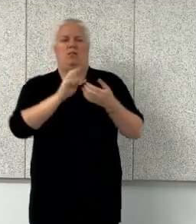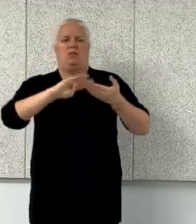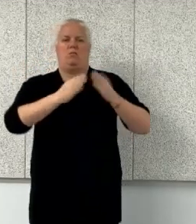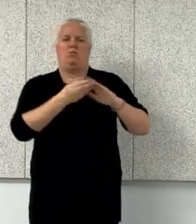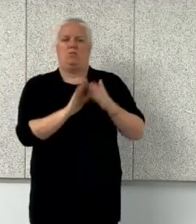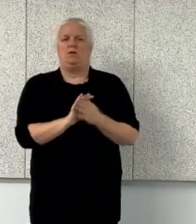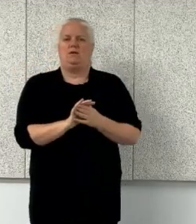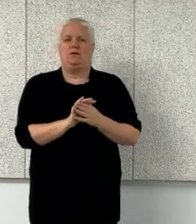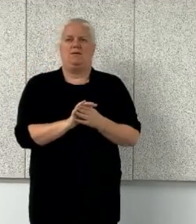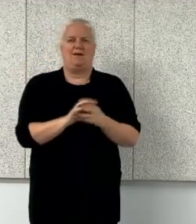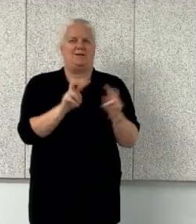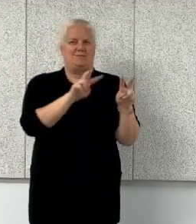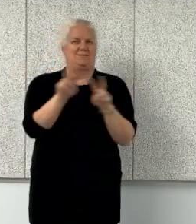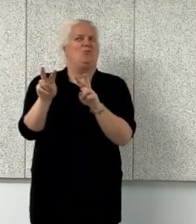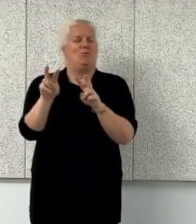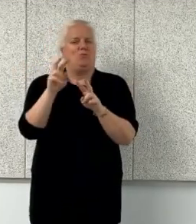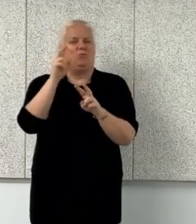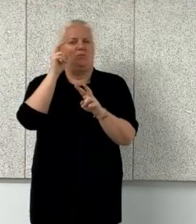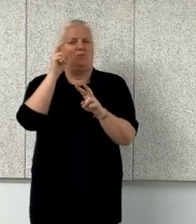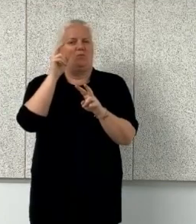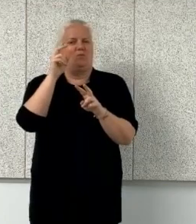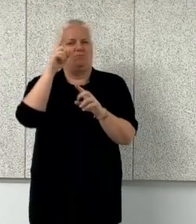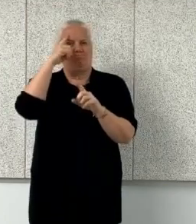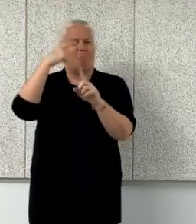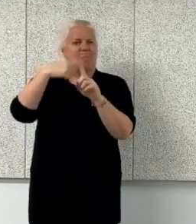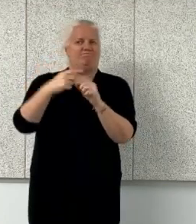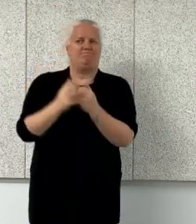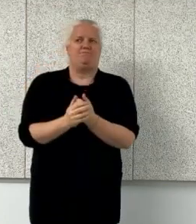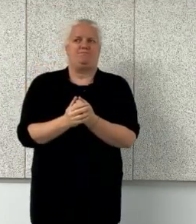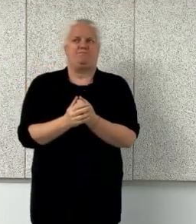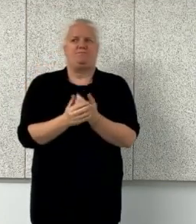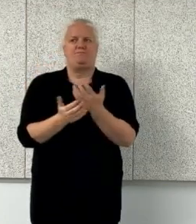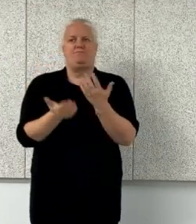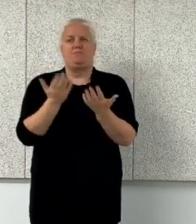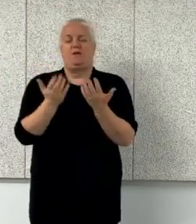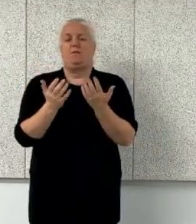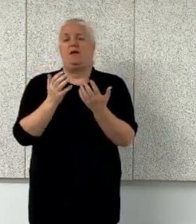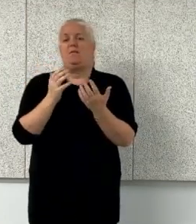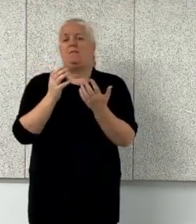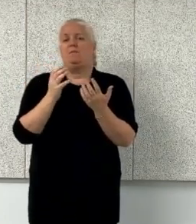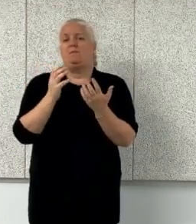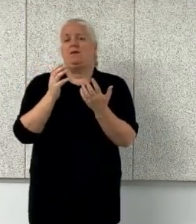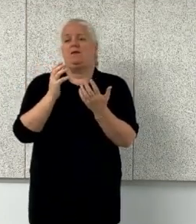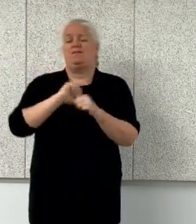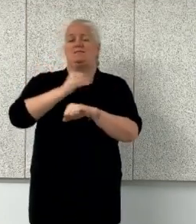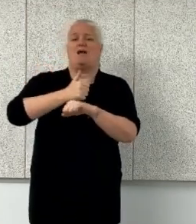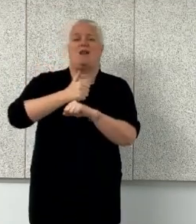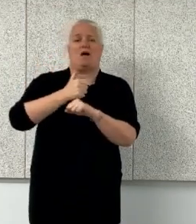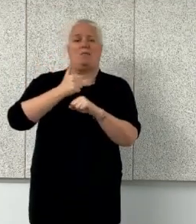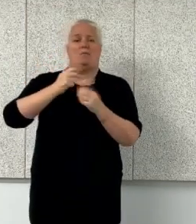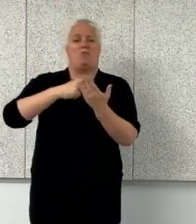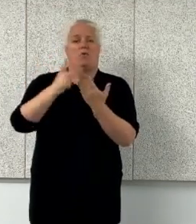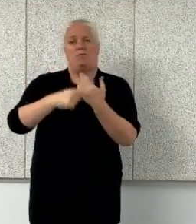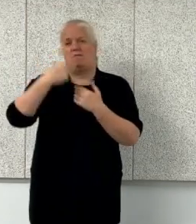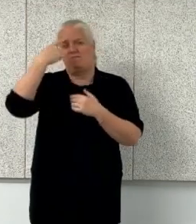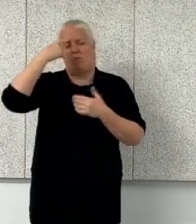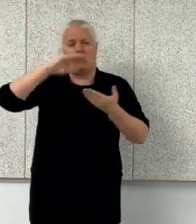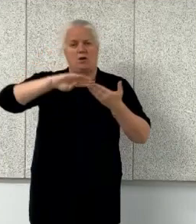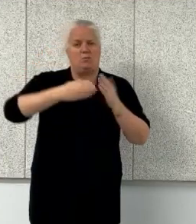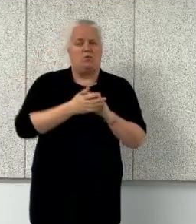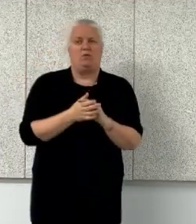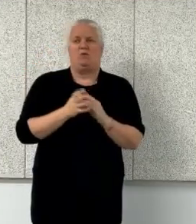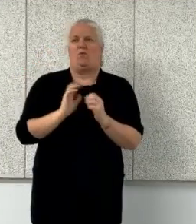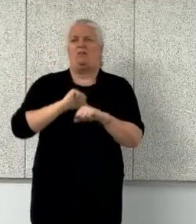so whether that's civically based or community-based programming, whether that's building like a system and structure within